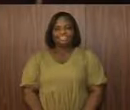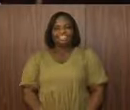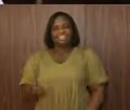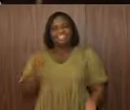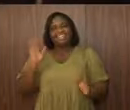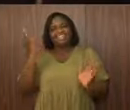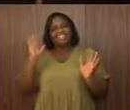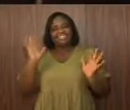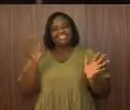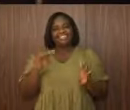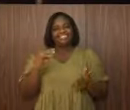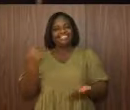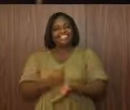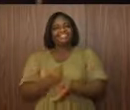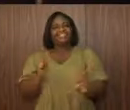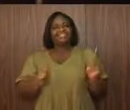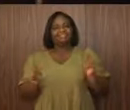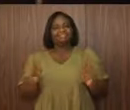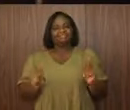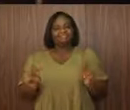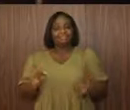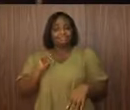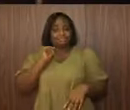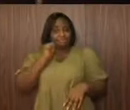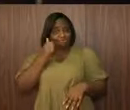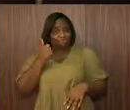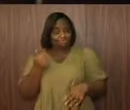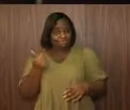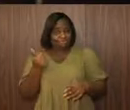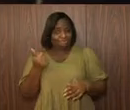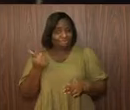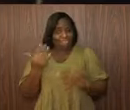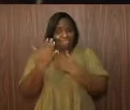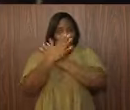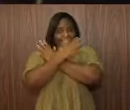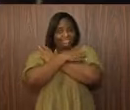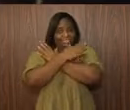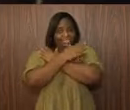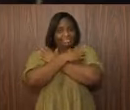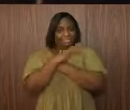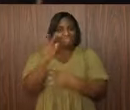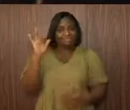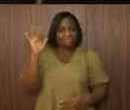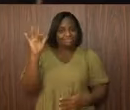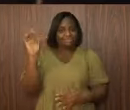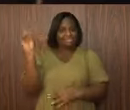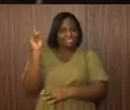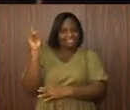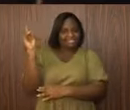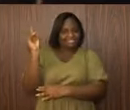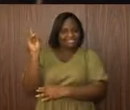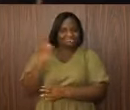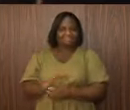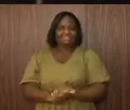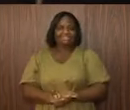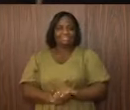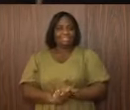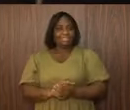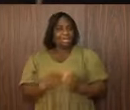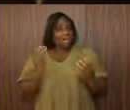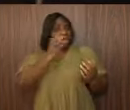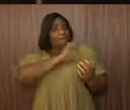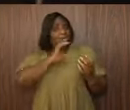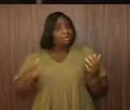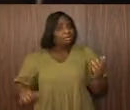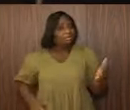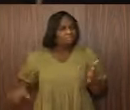Fellow Ghanaians, tomorrow, Sunday the 25th of December, Christians